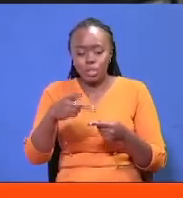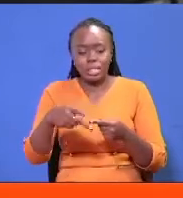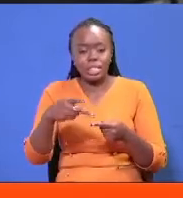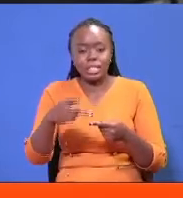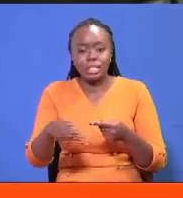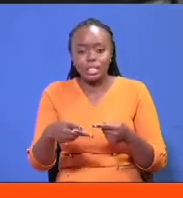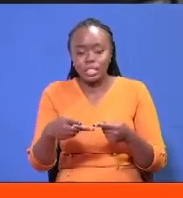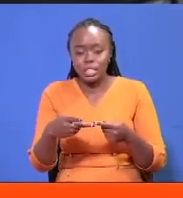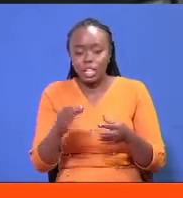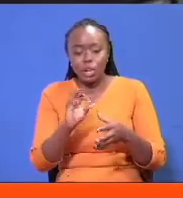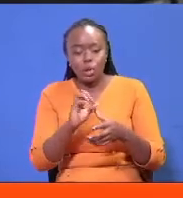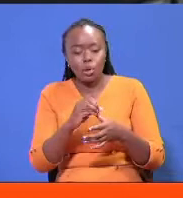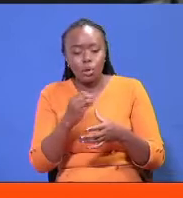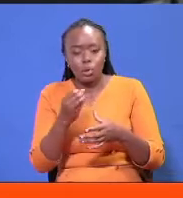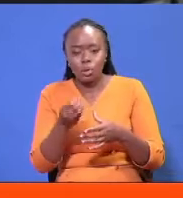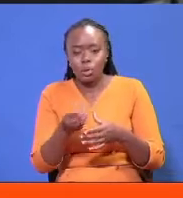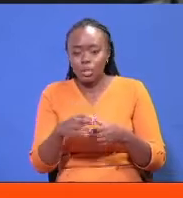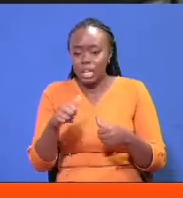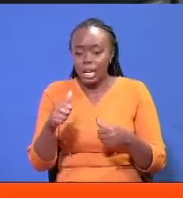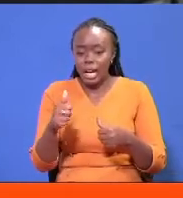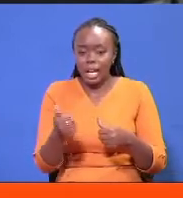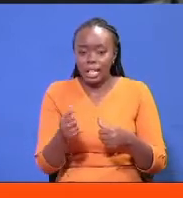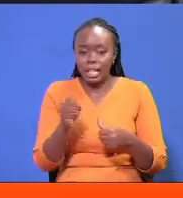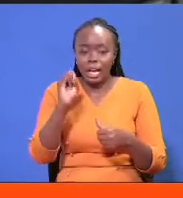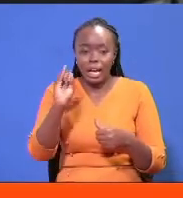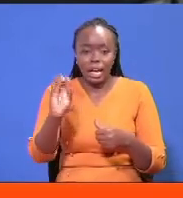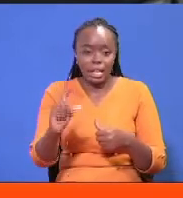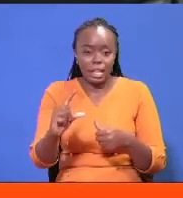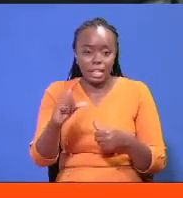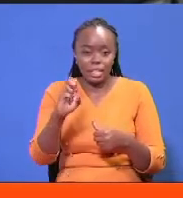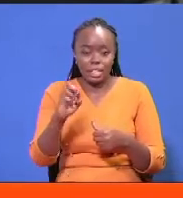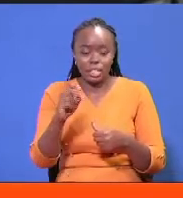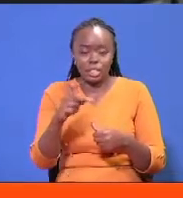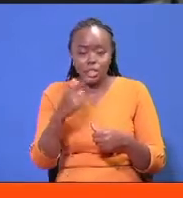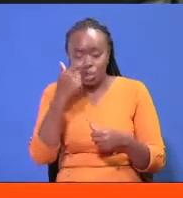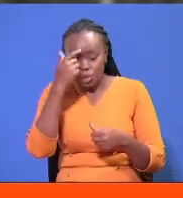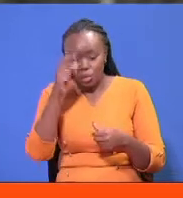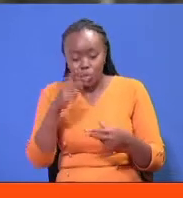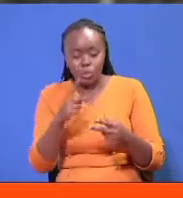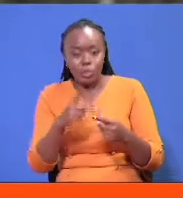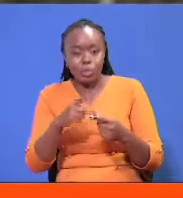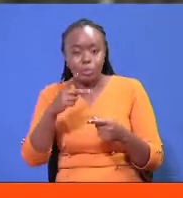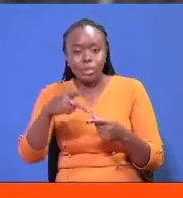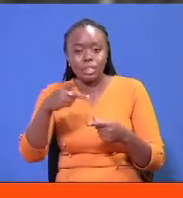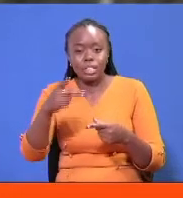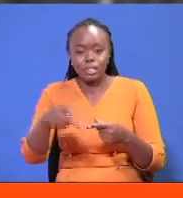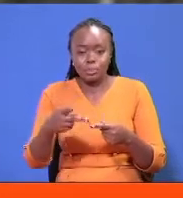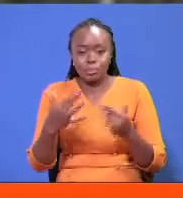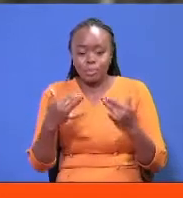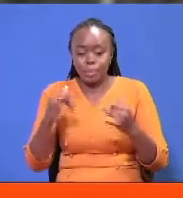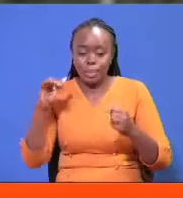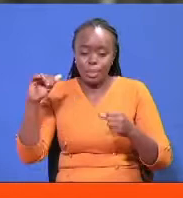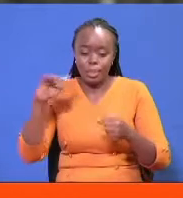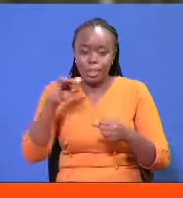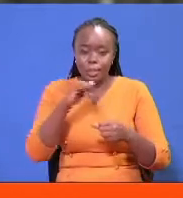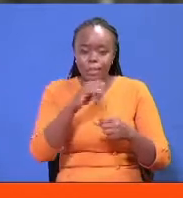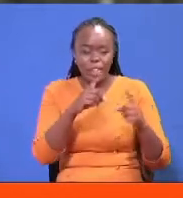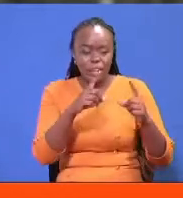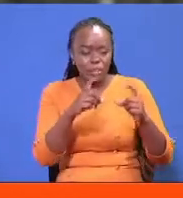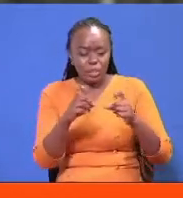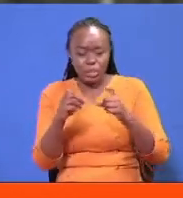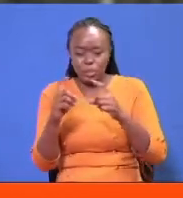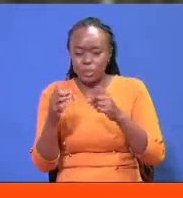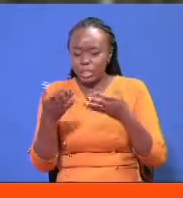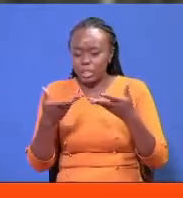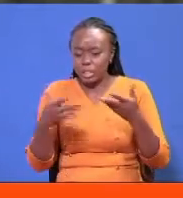or Agisoft Metashape for processing. Drones capture the photos of the ground and stitch them